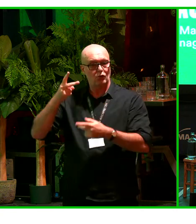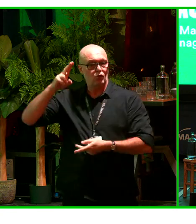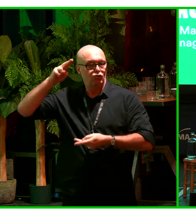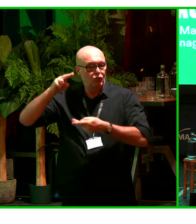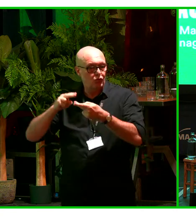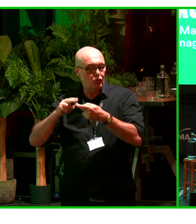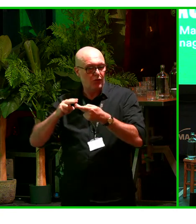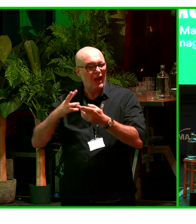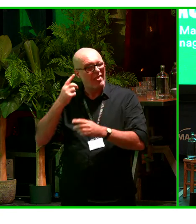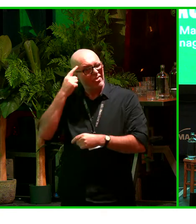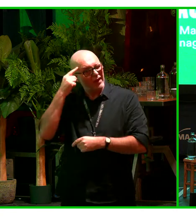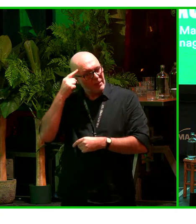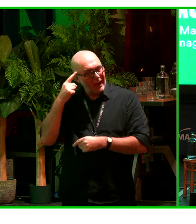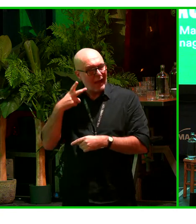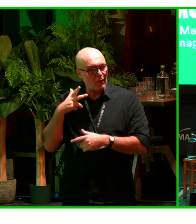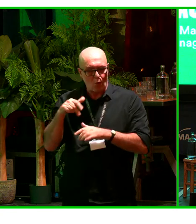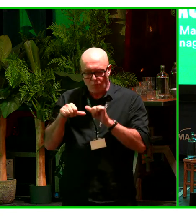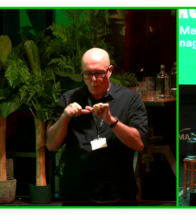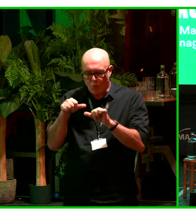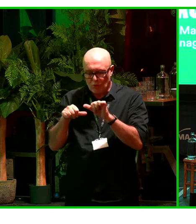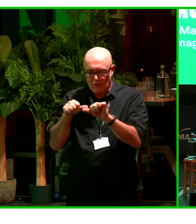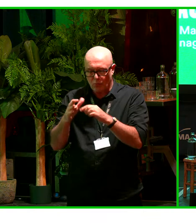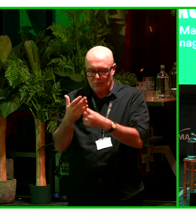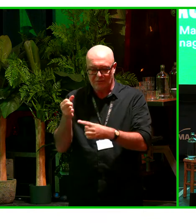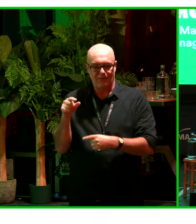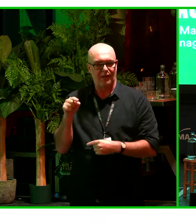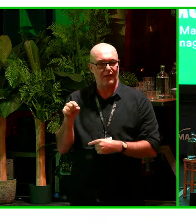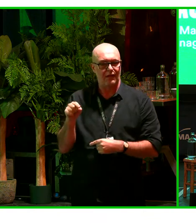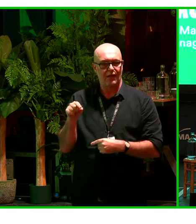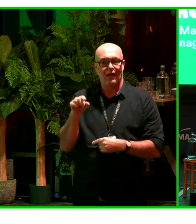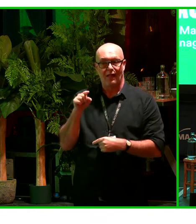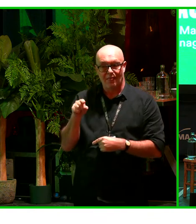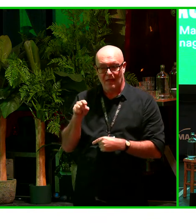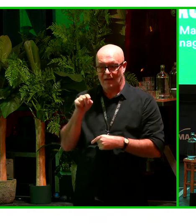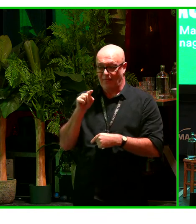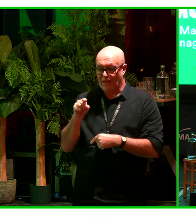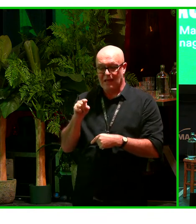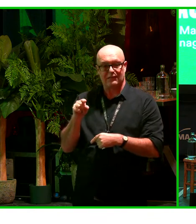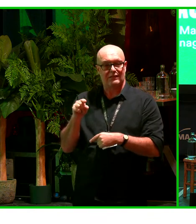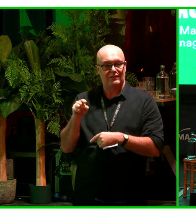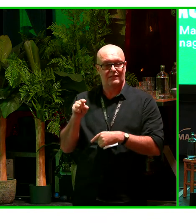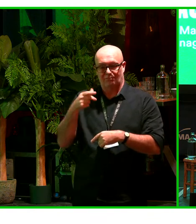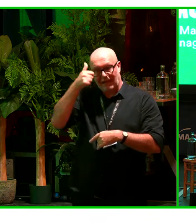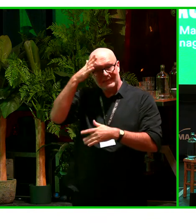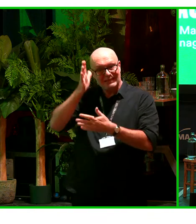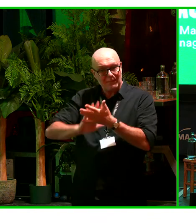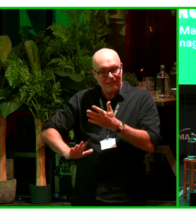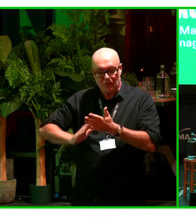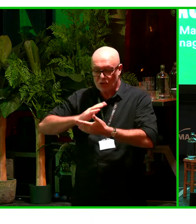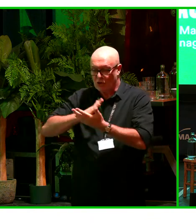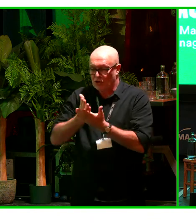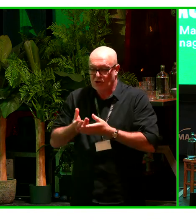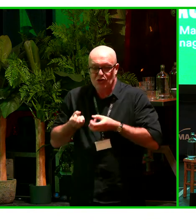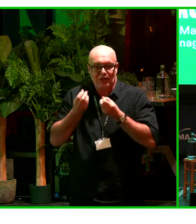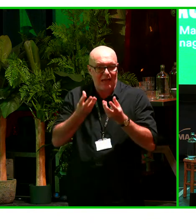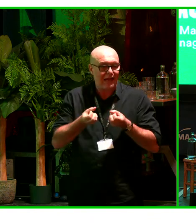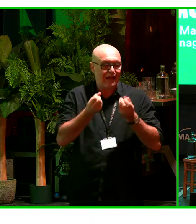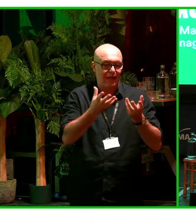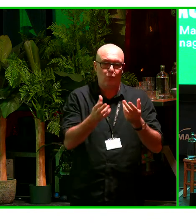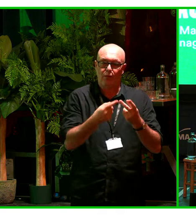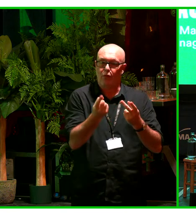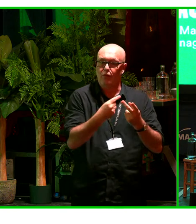done in a more holistic way. And then we're sharing the journey that we've been doing out with external